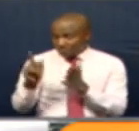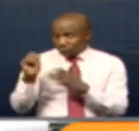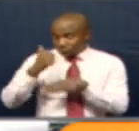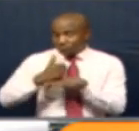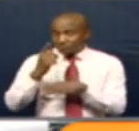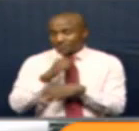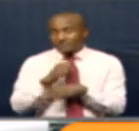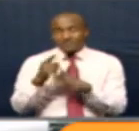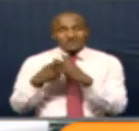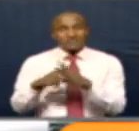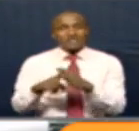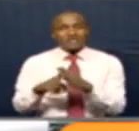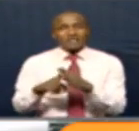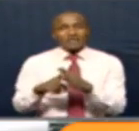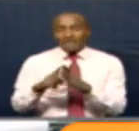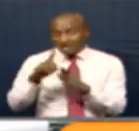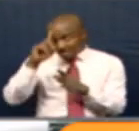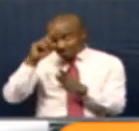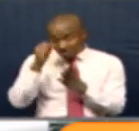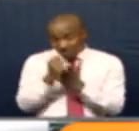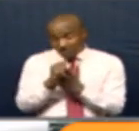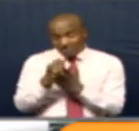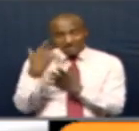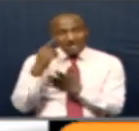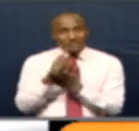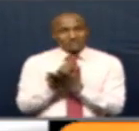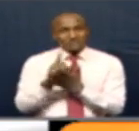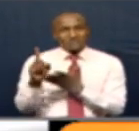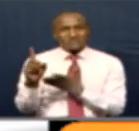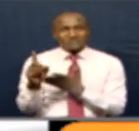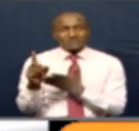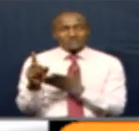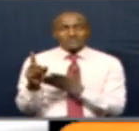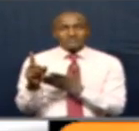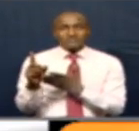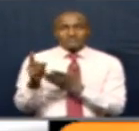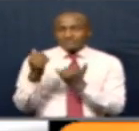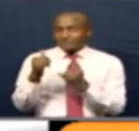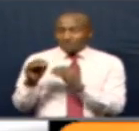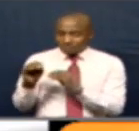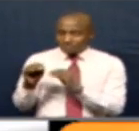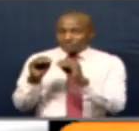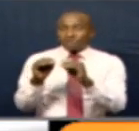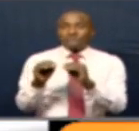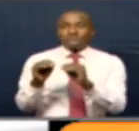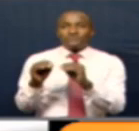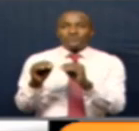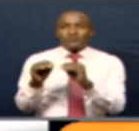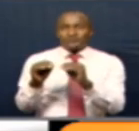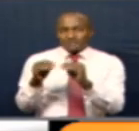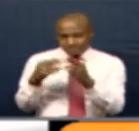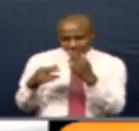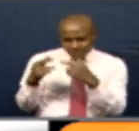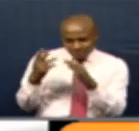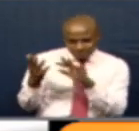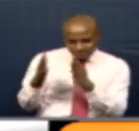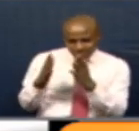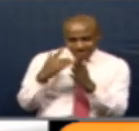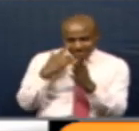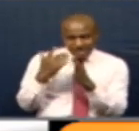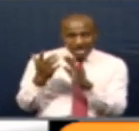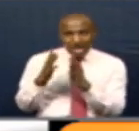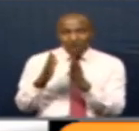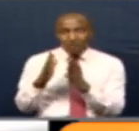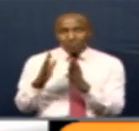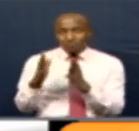was registered at the AG offices last week. Now we're going through the recapitalization or capitalization of